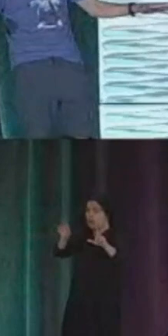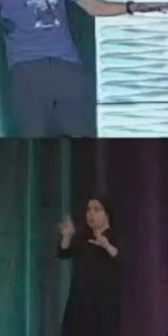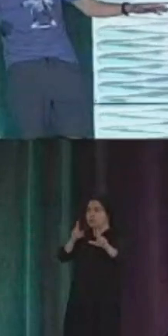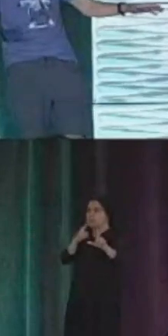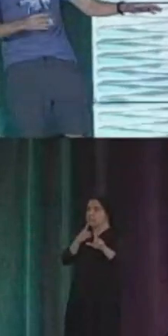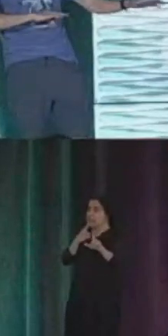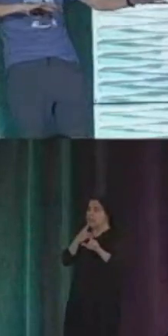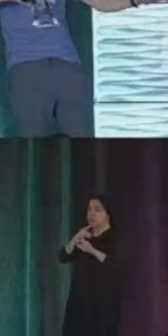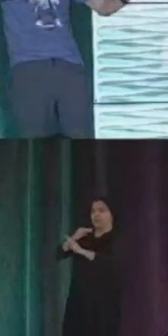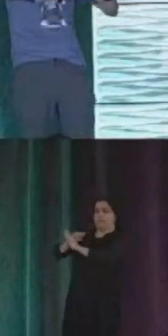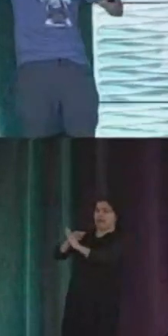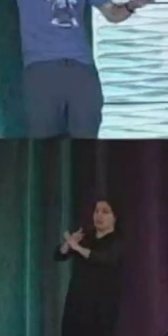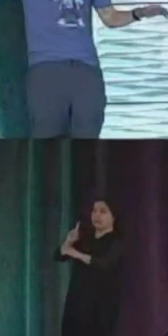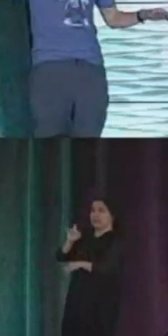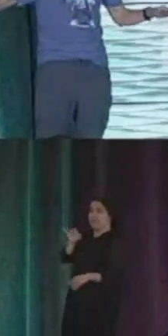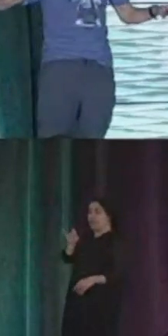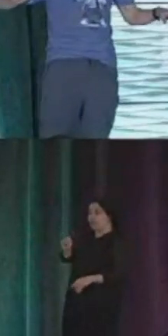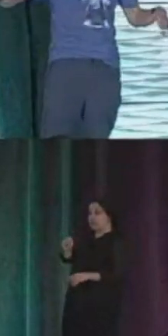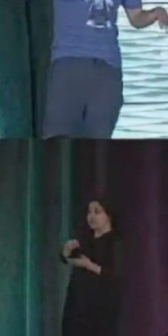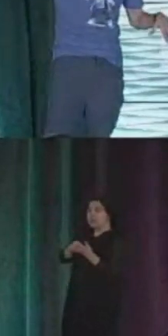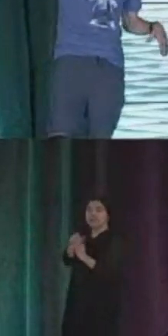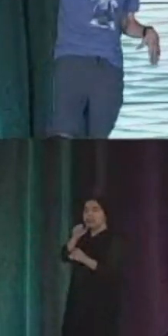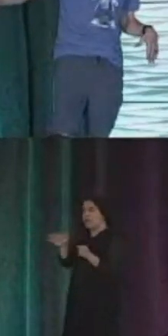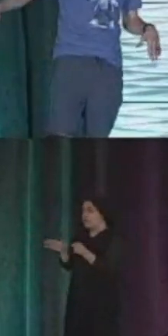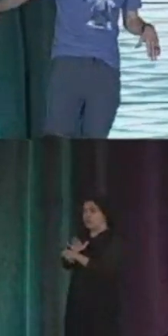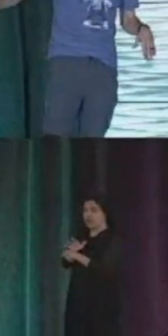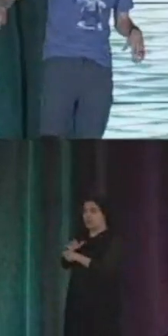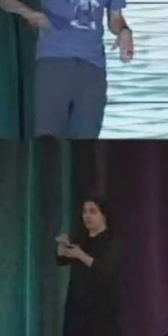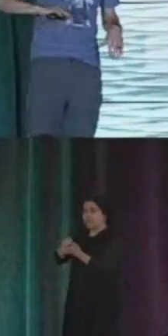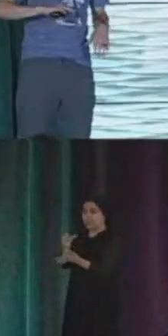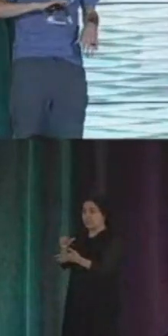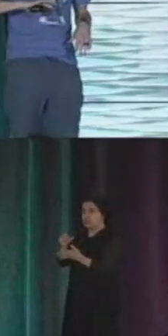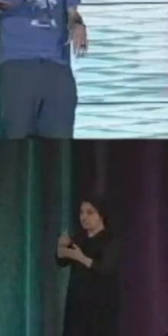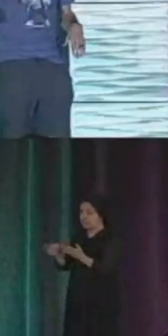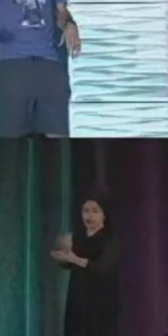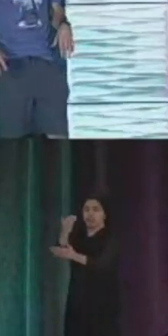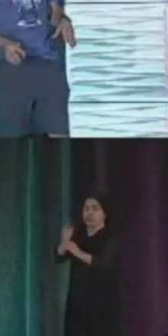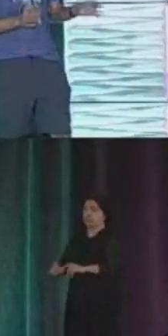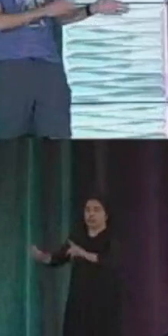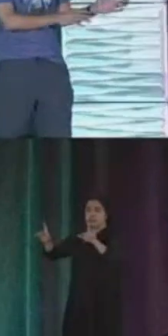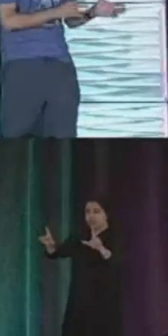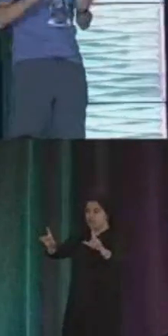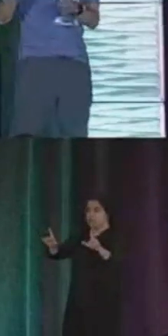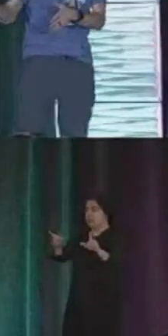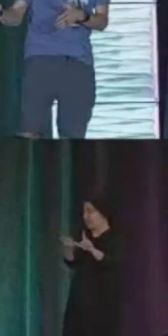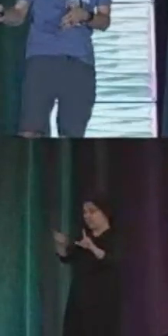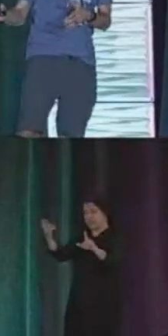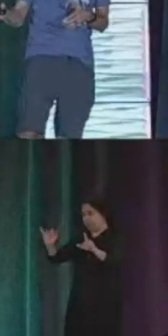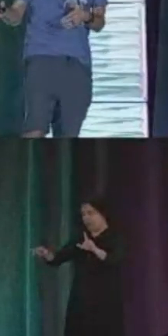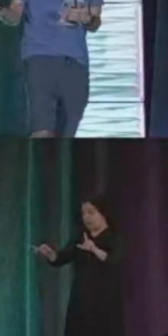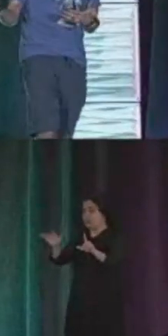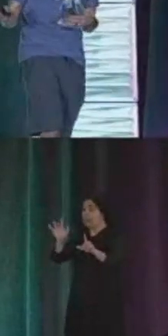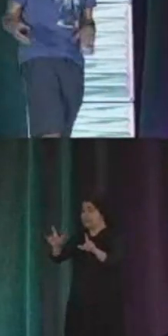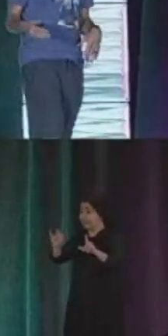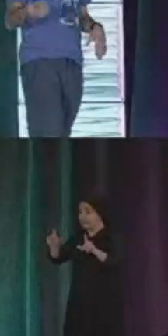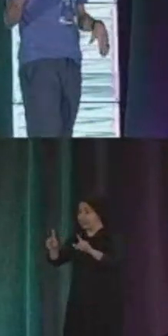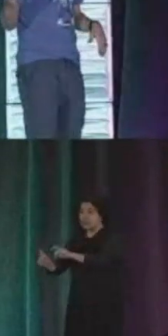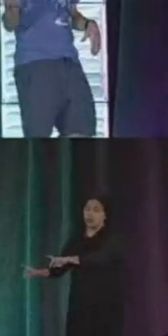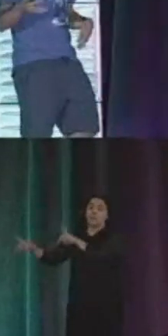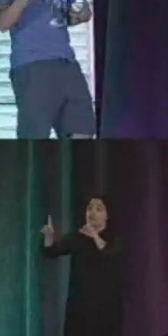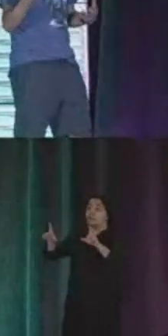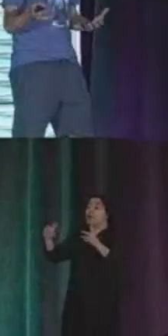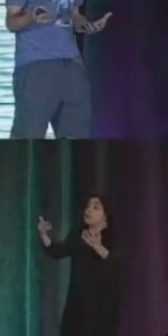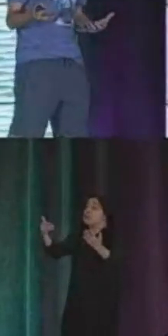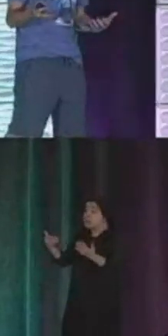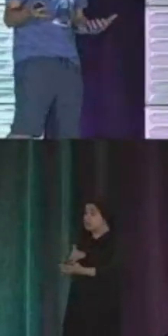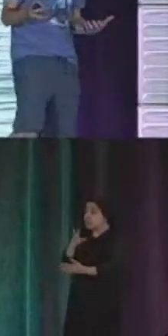prevent default. Do not do the full page refresh thing because we're trying to get rid of that. So they're going to click on a link. We're going to route them to a new page.